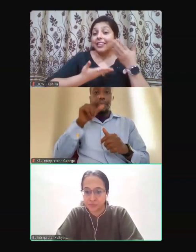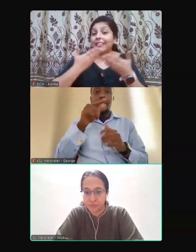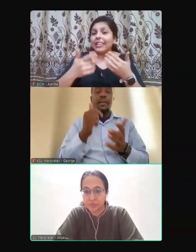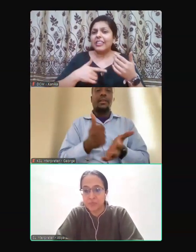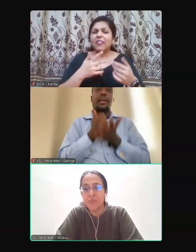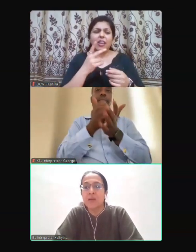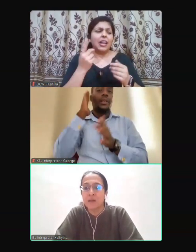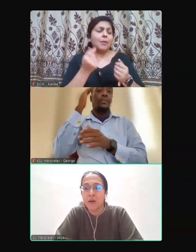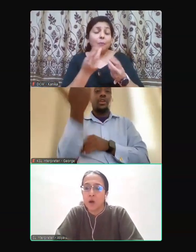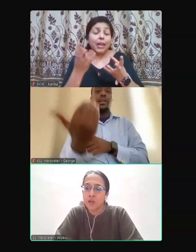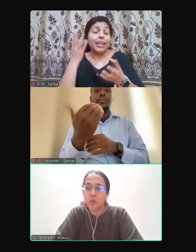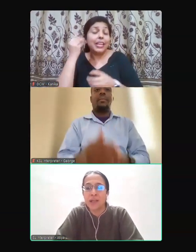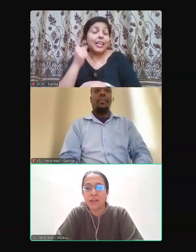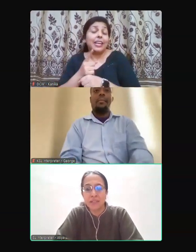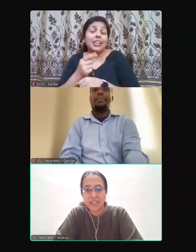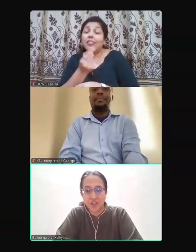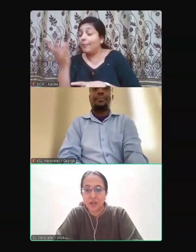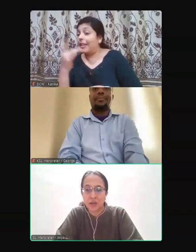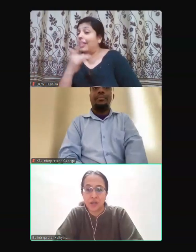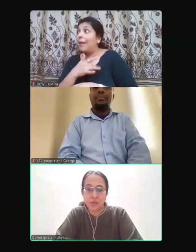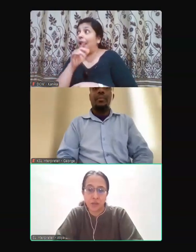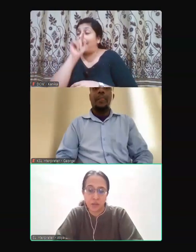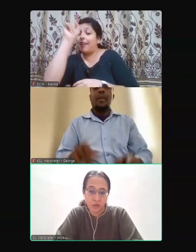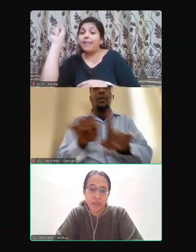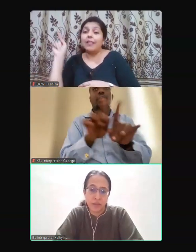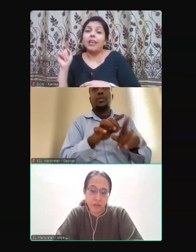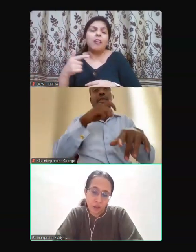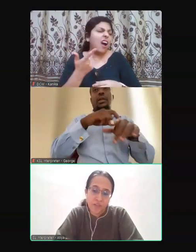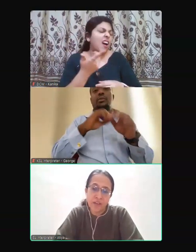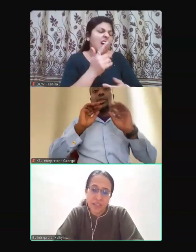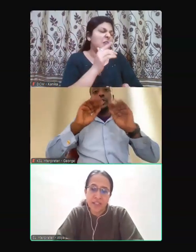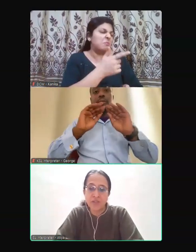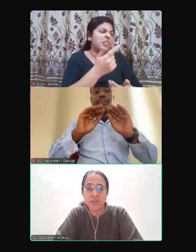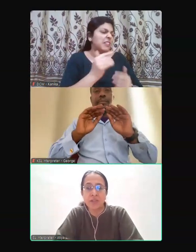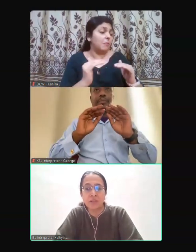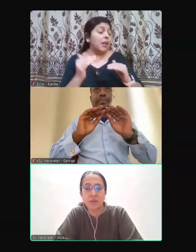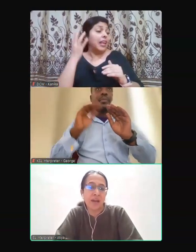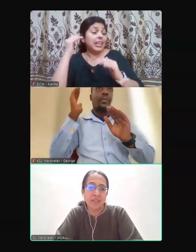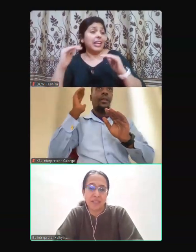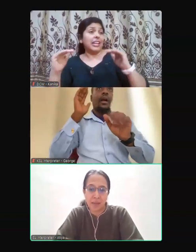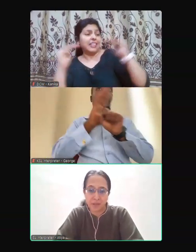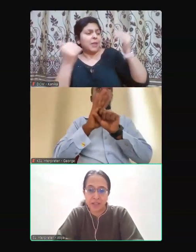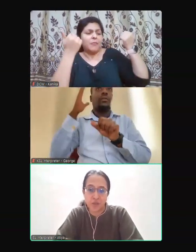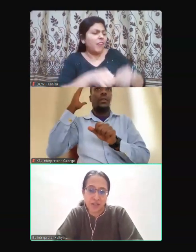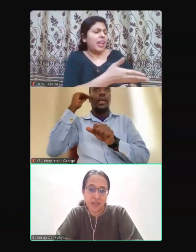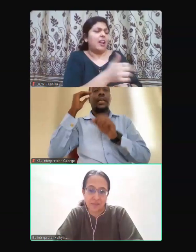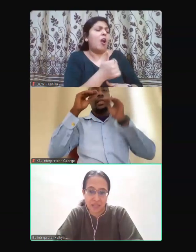child. Also, while teaching, a lot of hearing teachers, have this habit. Educators have this